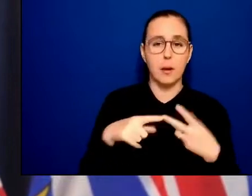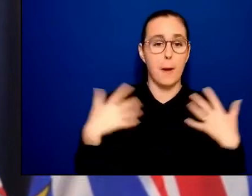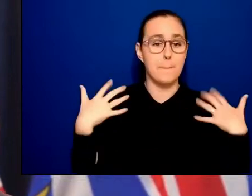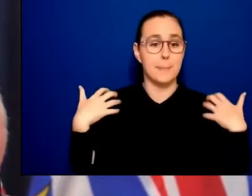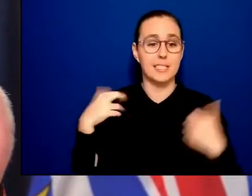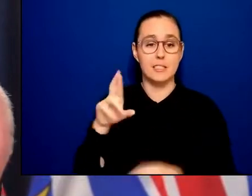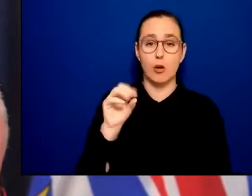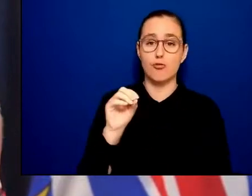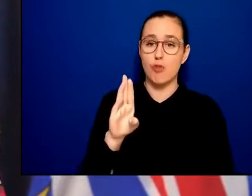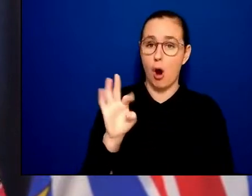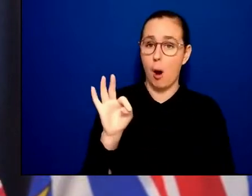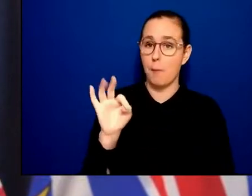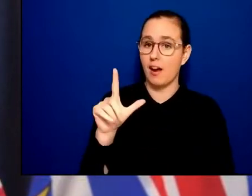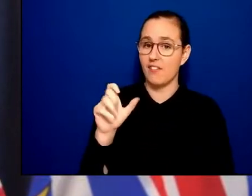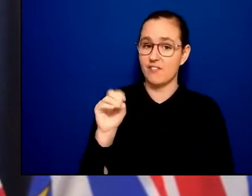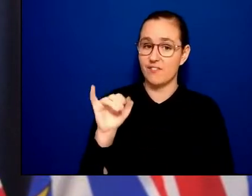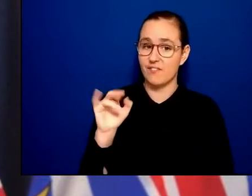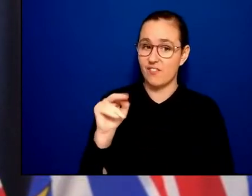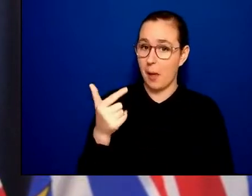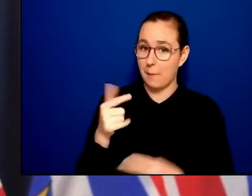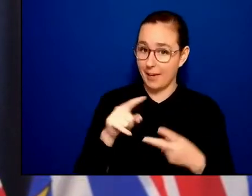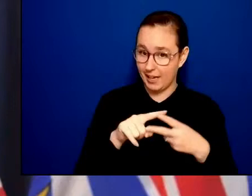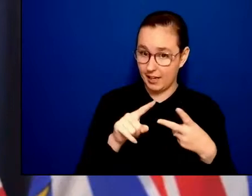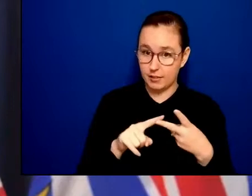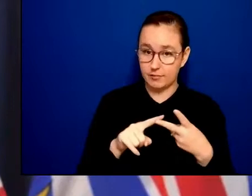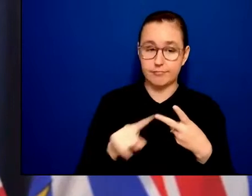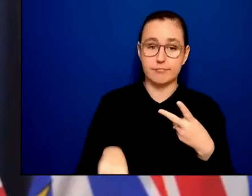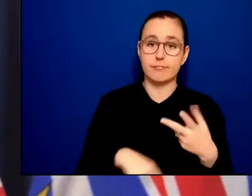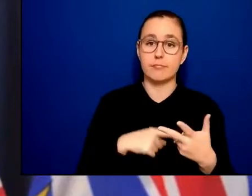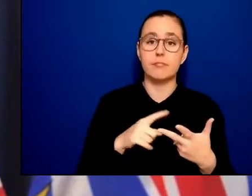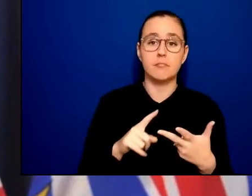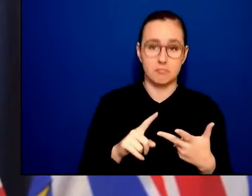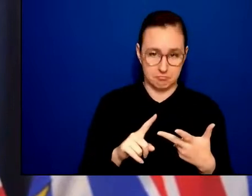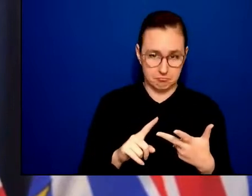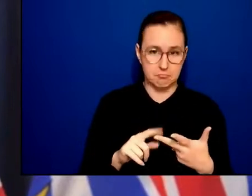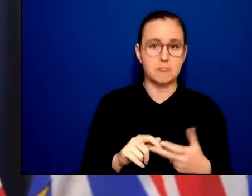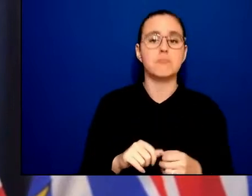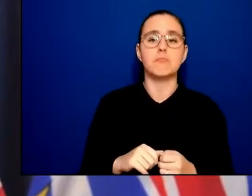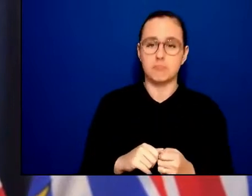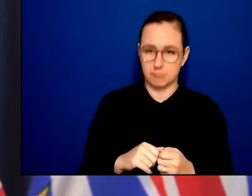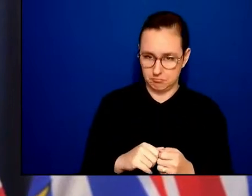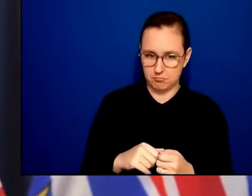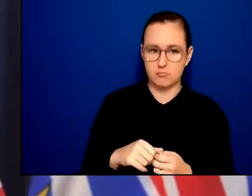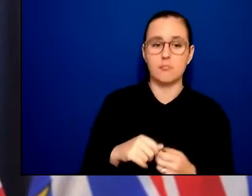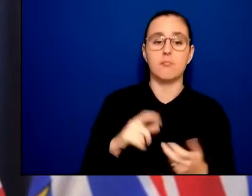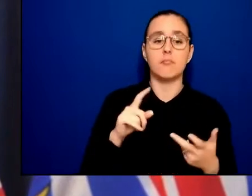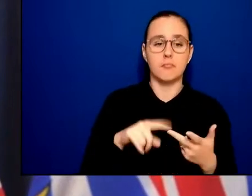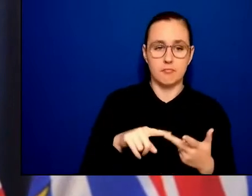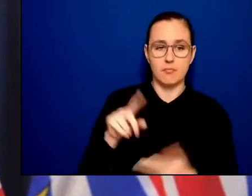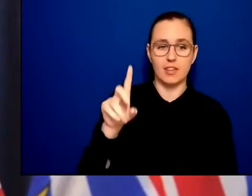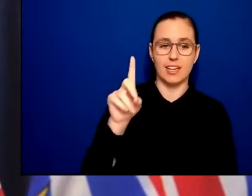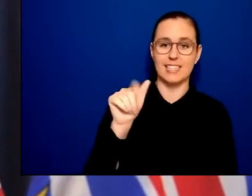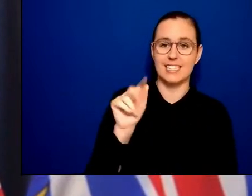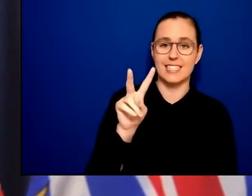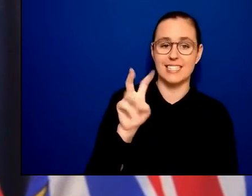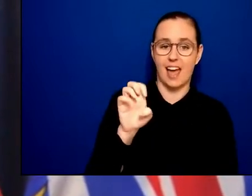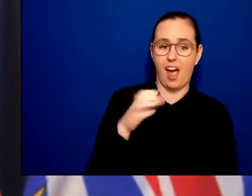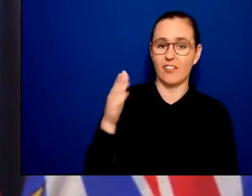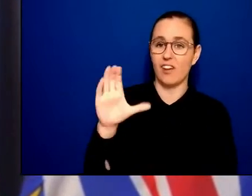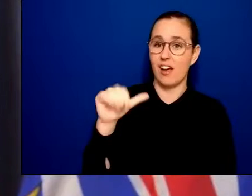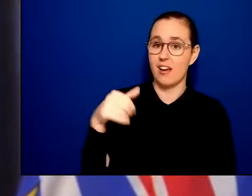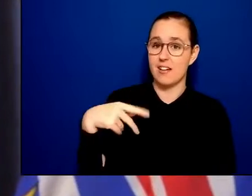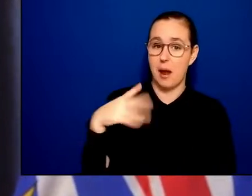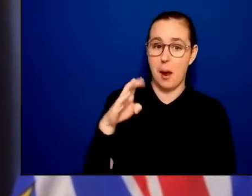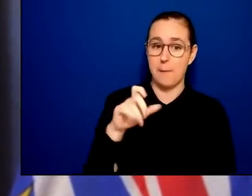Ministry of Transportation and Infrastructure Interior Region, Dave Campbell with the River Forecast Centre, Deputy Commissioner Dwayne